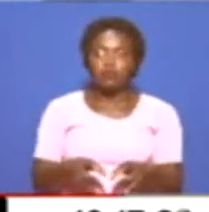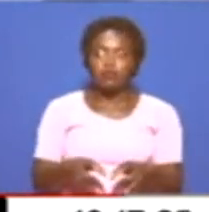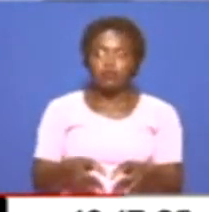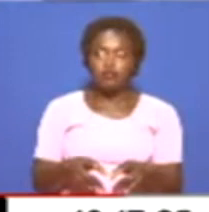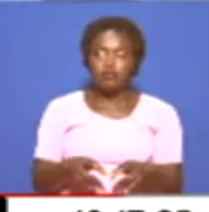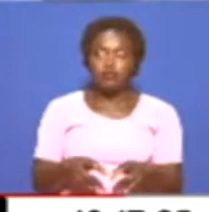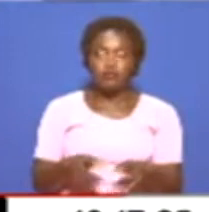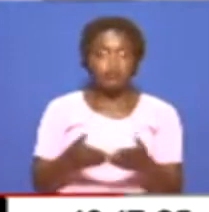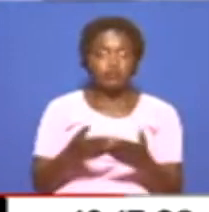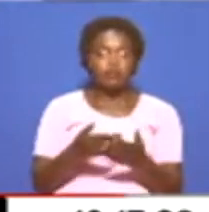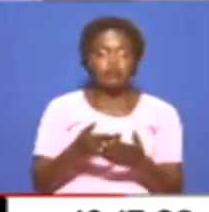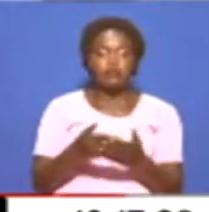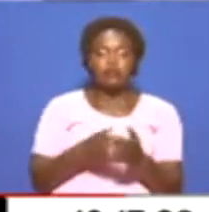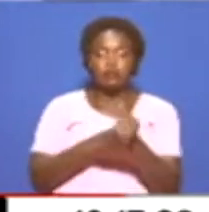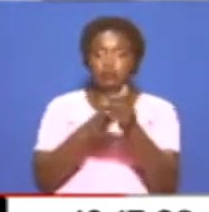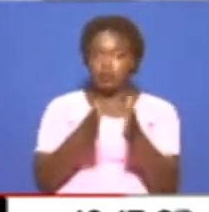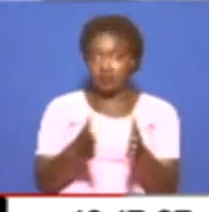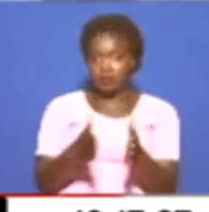lethargy,